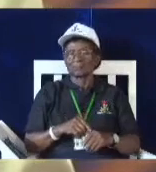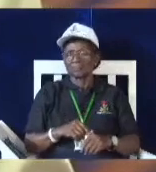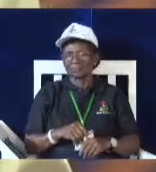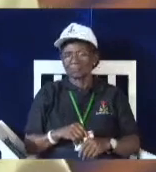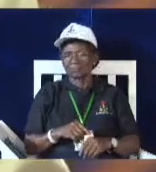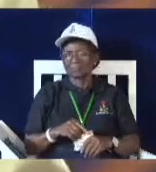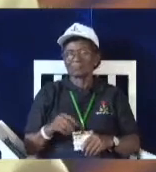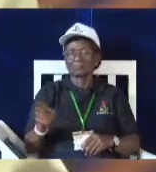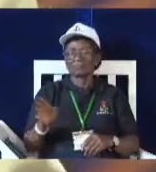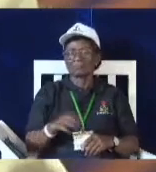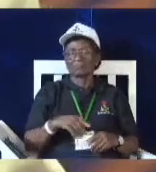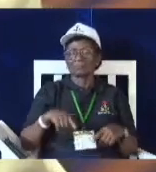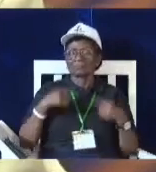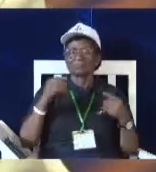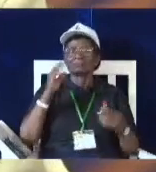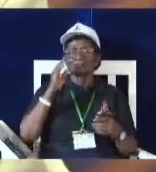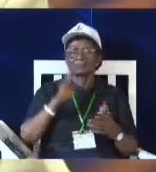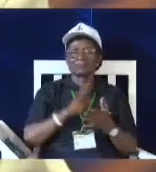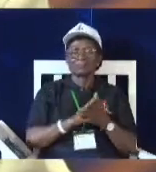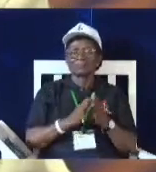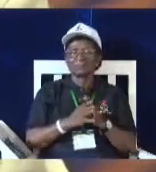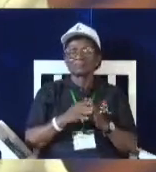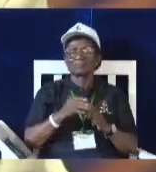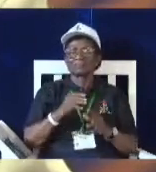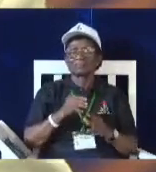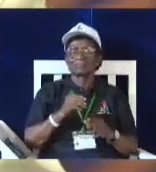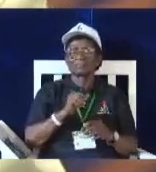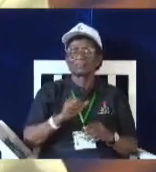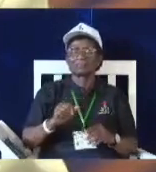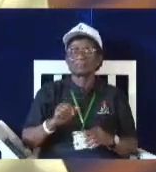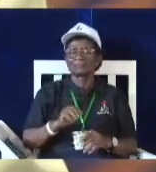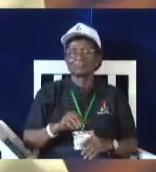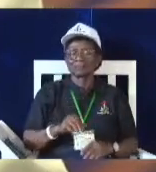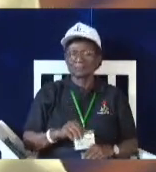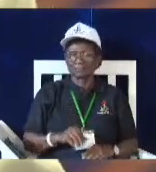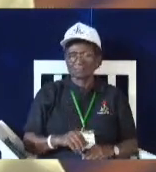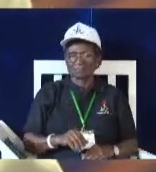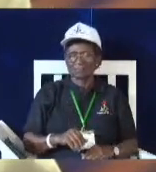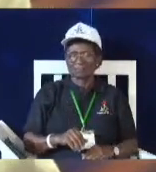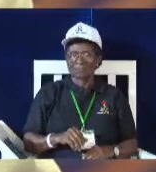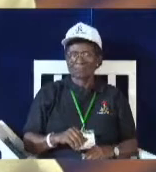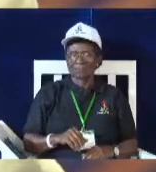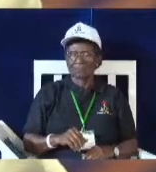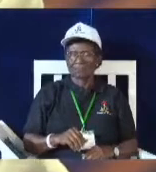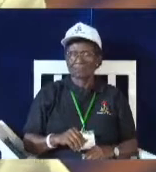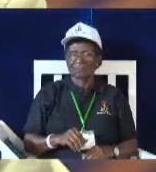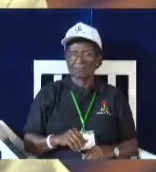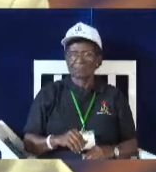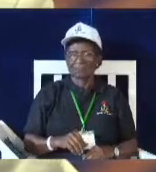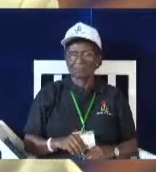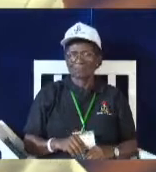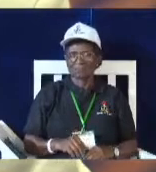Your life must become a life of fasting and prayer.